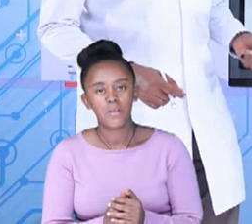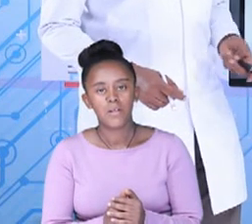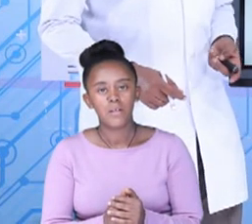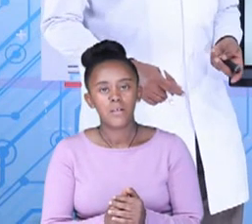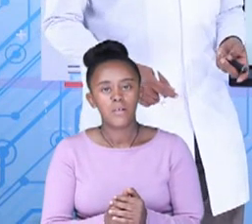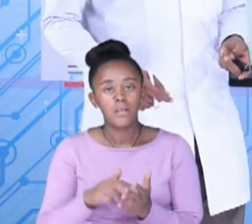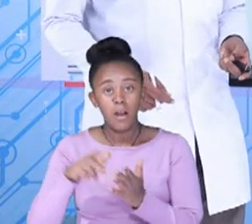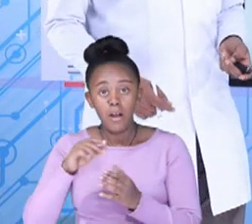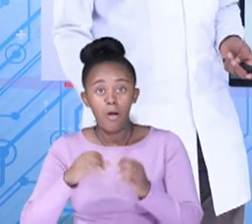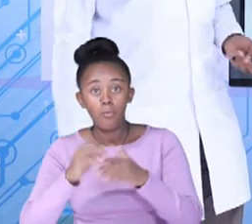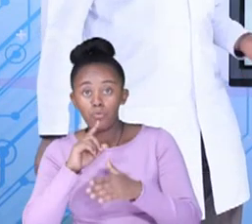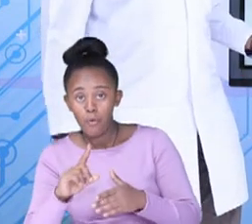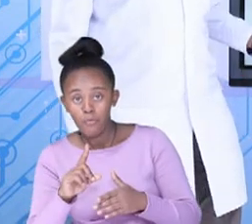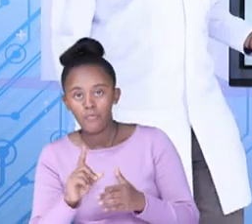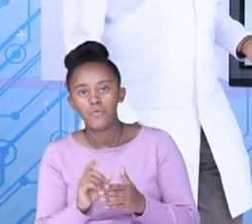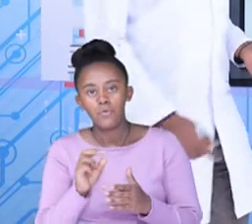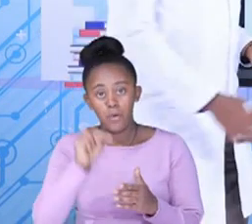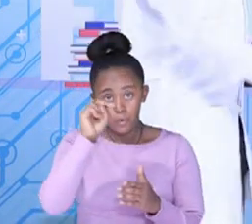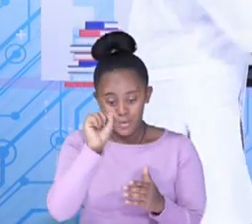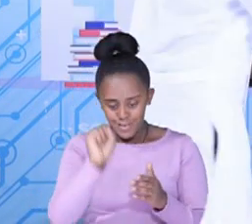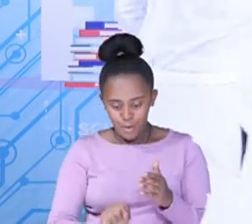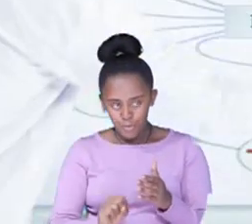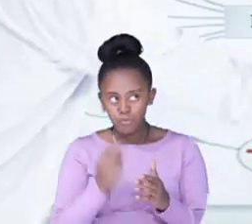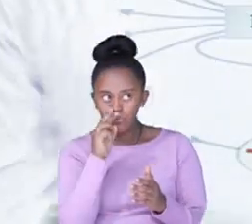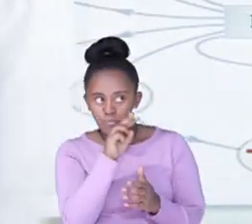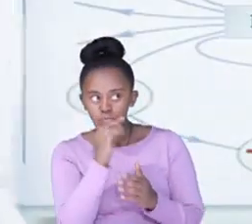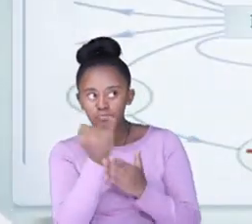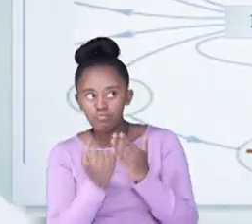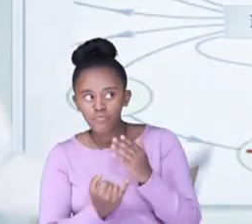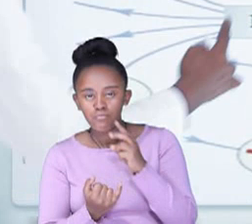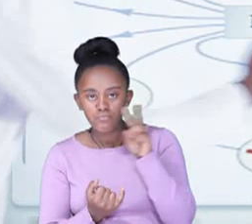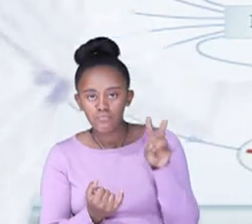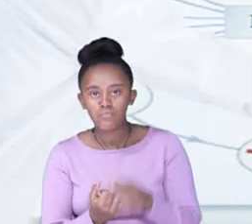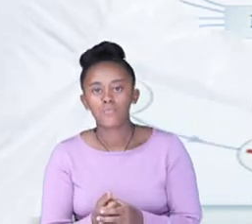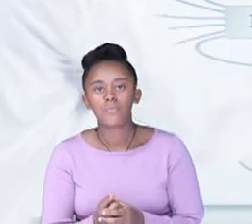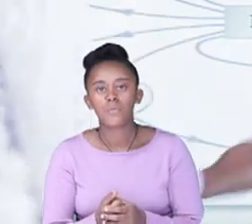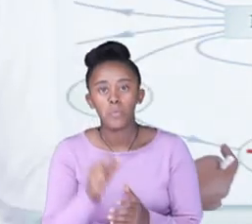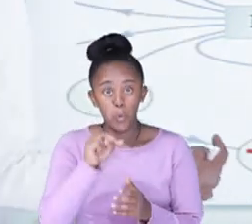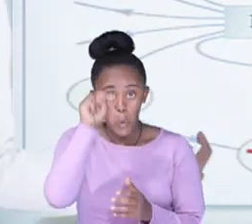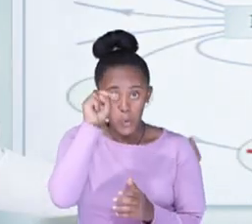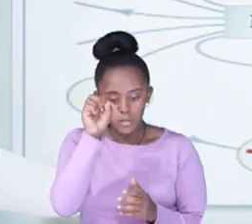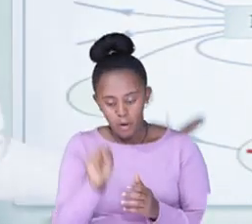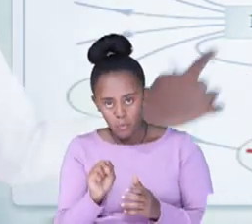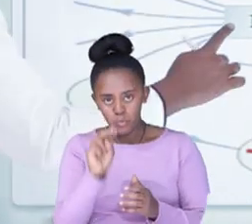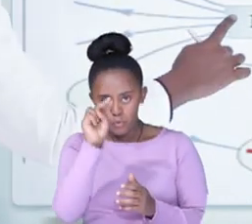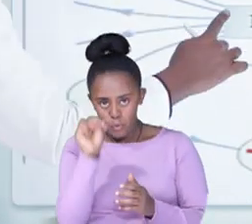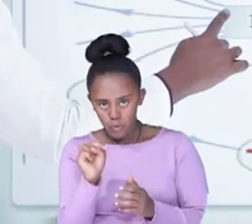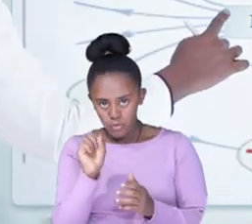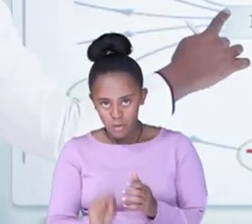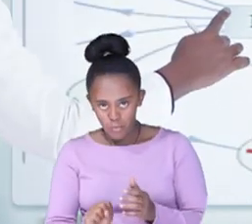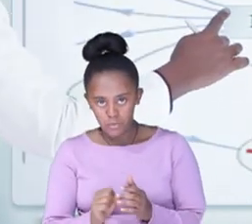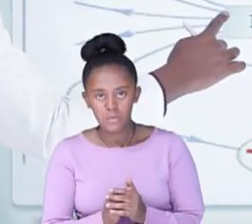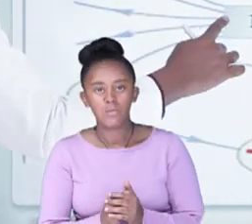north and run into south pole. Look at here. Let's take a magnet, north, south. So the magnetic